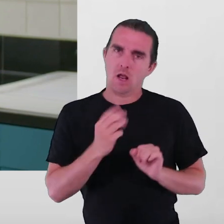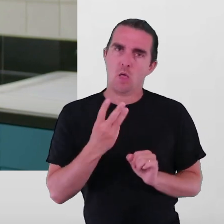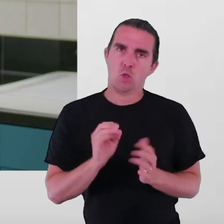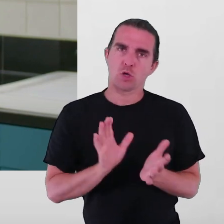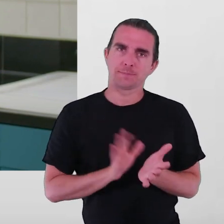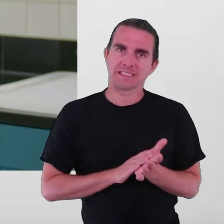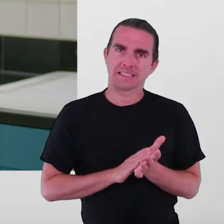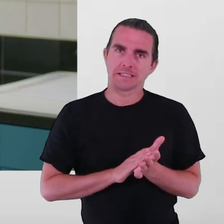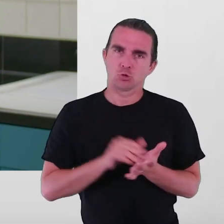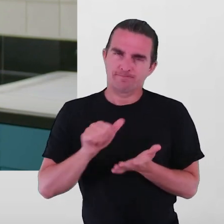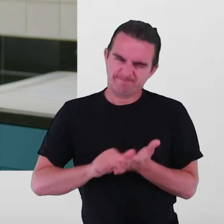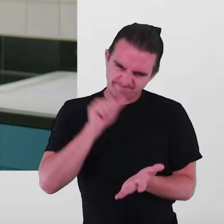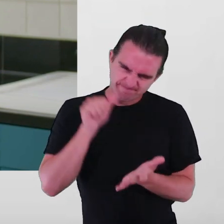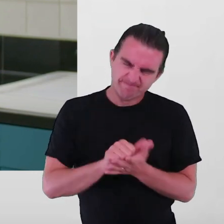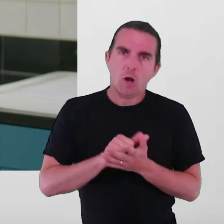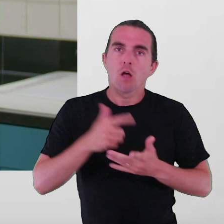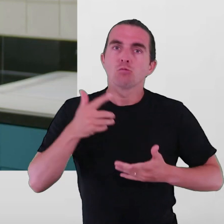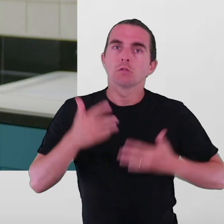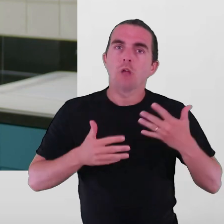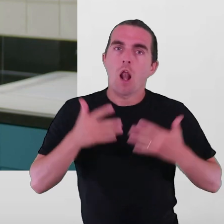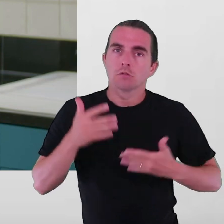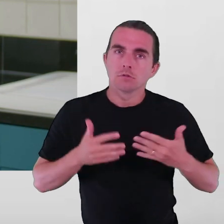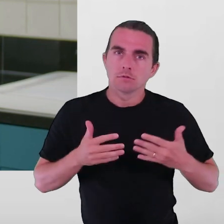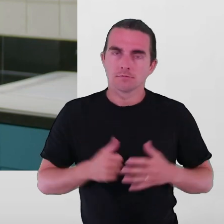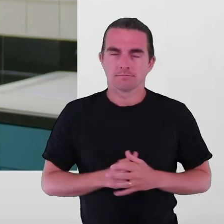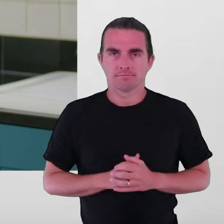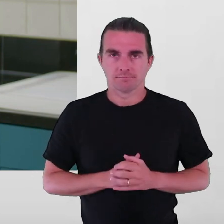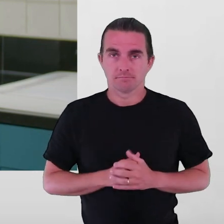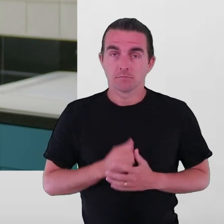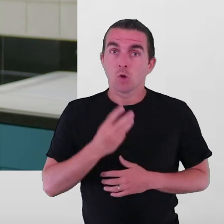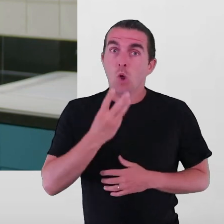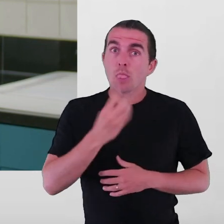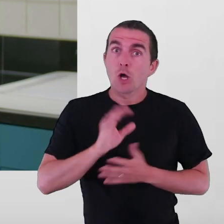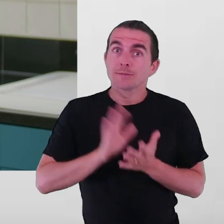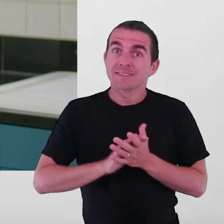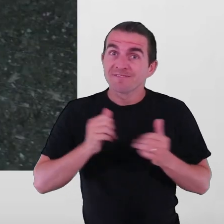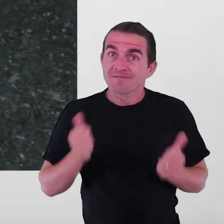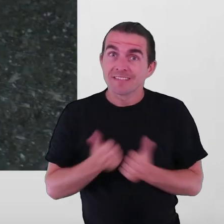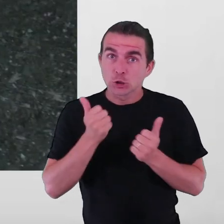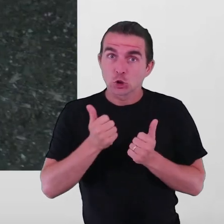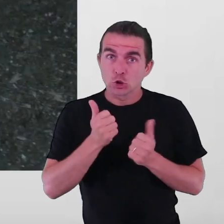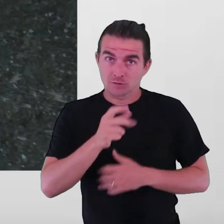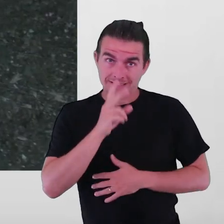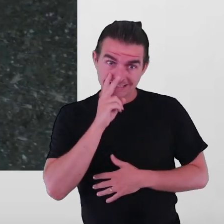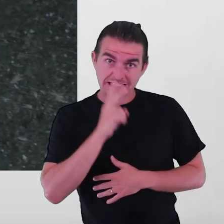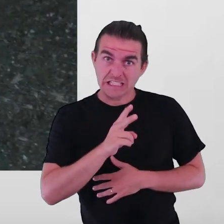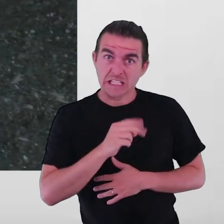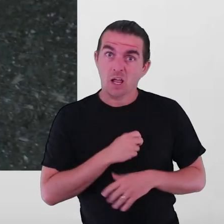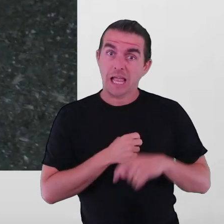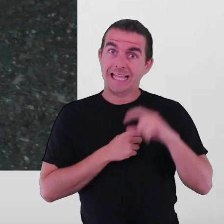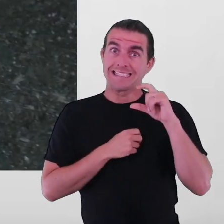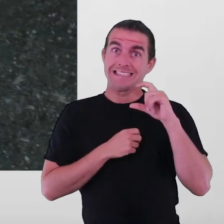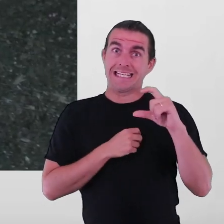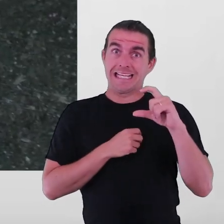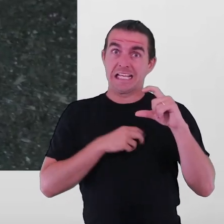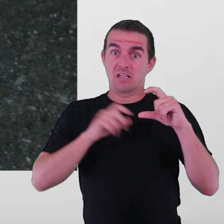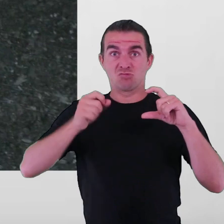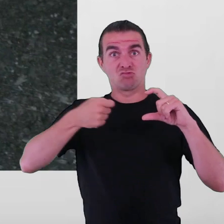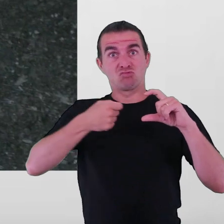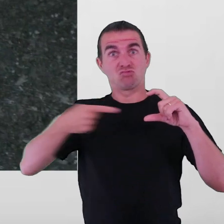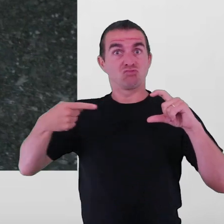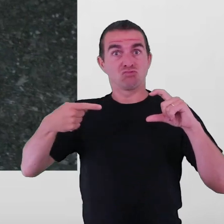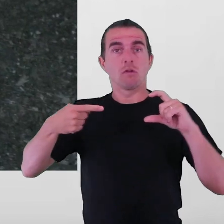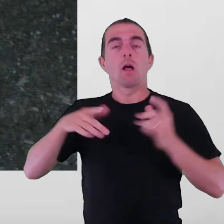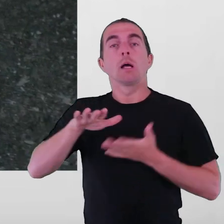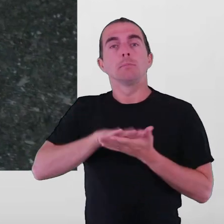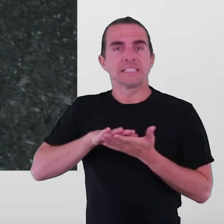you must wait 30 minutes to find out your proper result. If after 30 minutes you still only have one